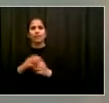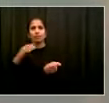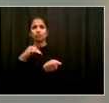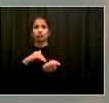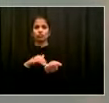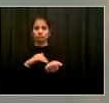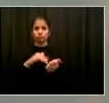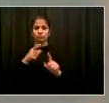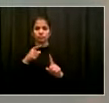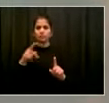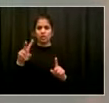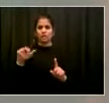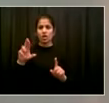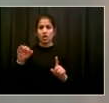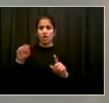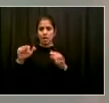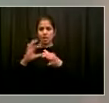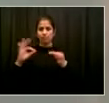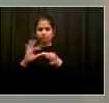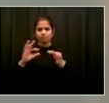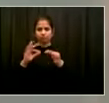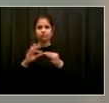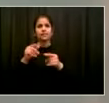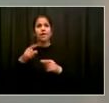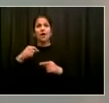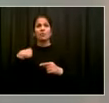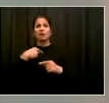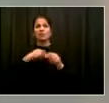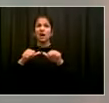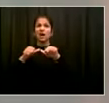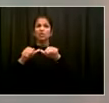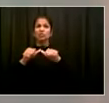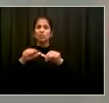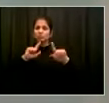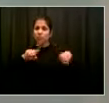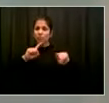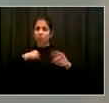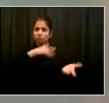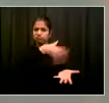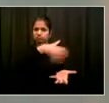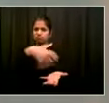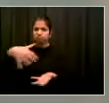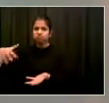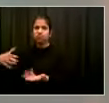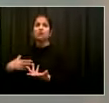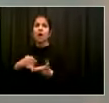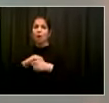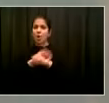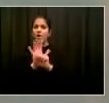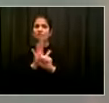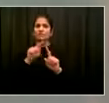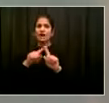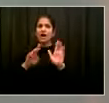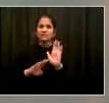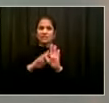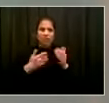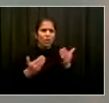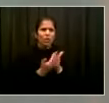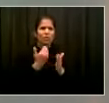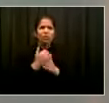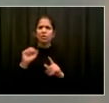the coronavirus. As we keep reporting, the virus is using evolution on its side to develop new variants, new ways to be more